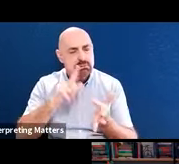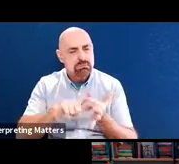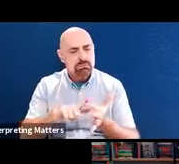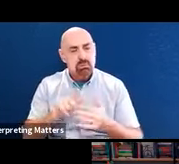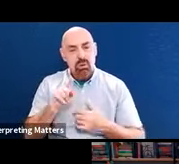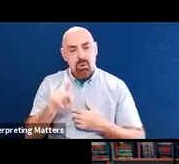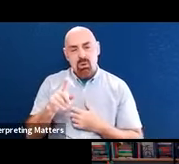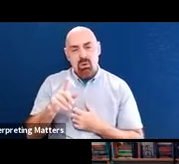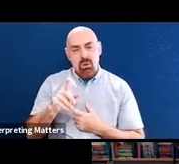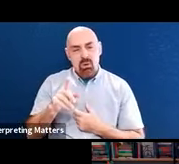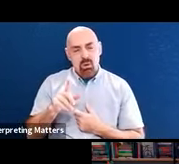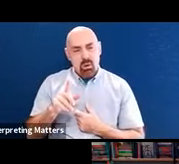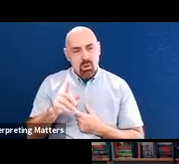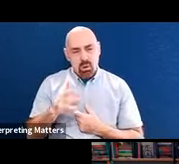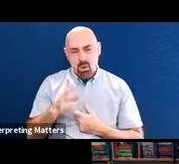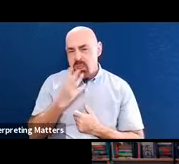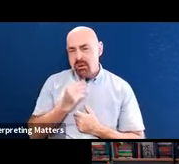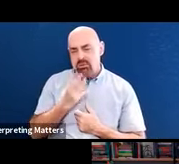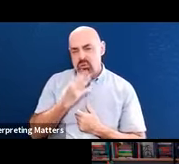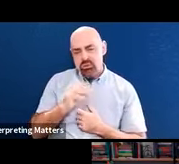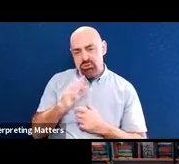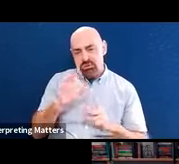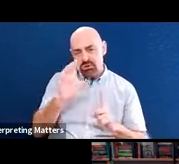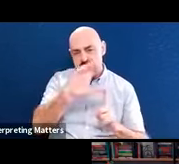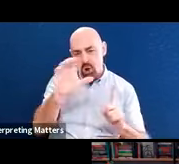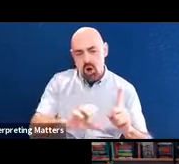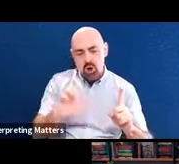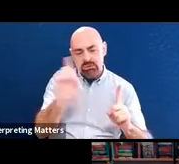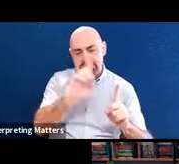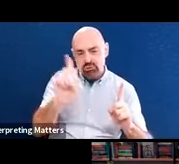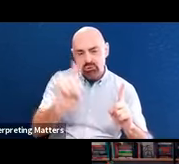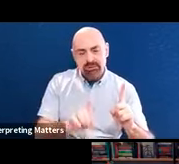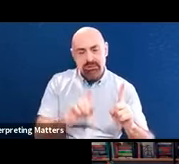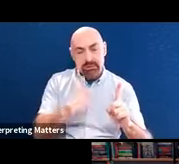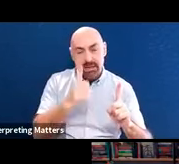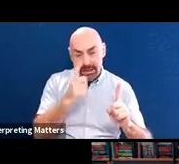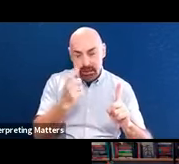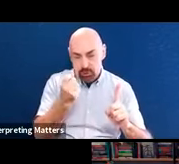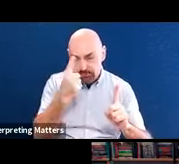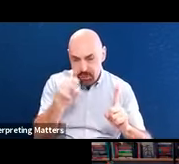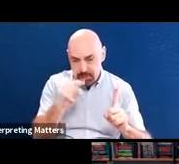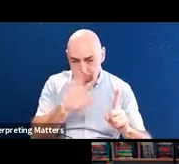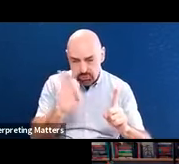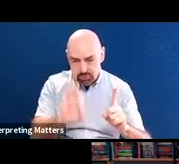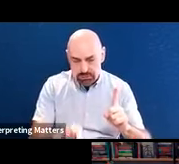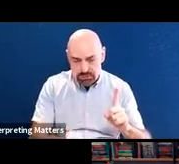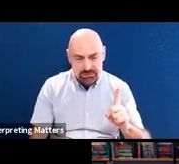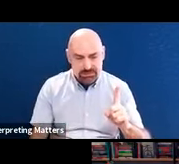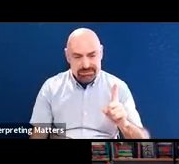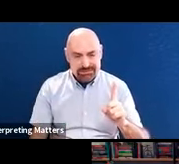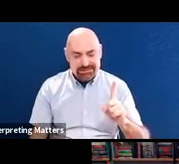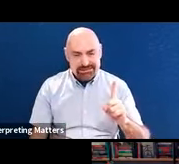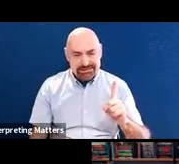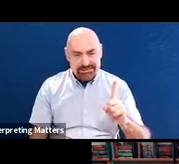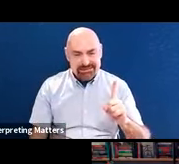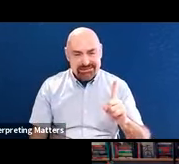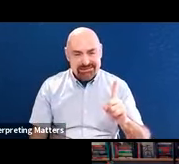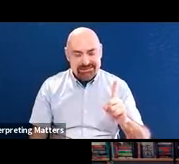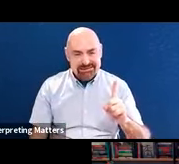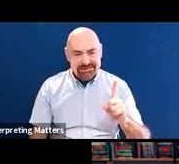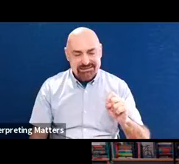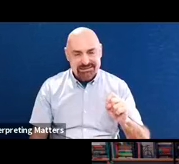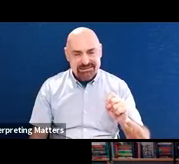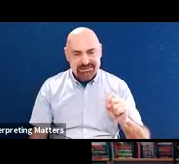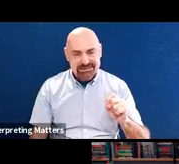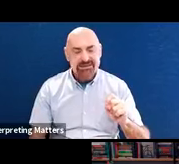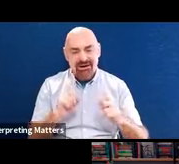labor marbles like Chicago, Detroit, etc.? I hope you can read that question to perhaps better interpret it.